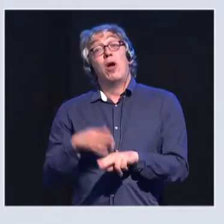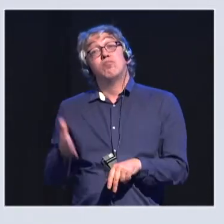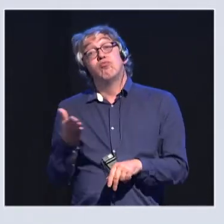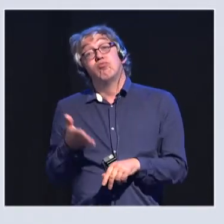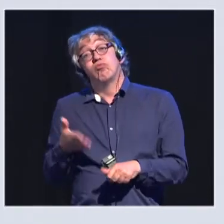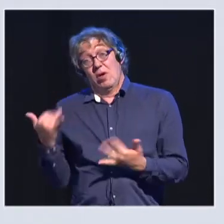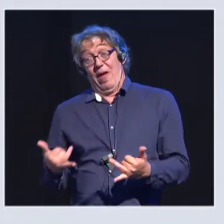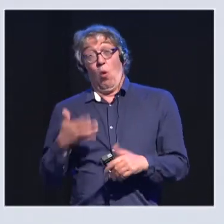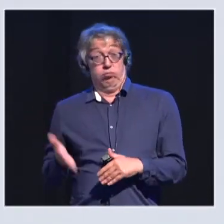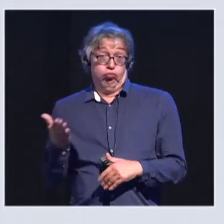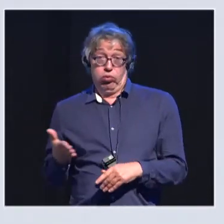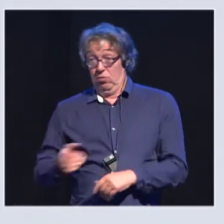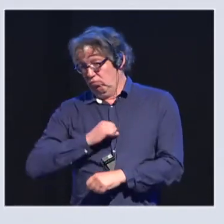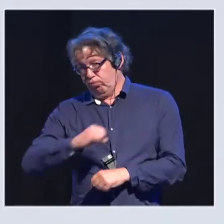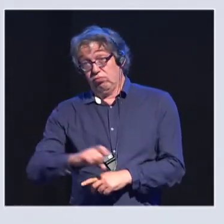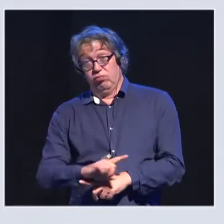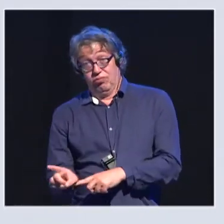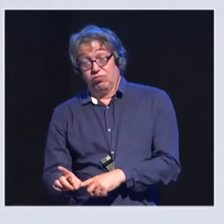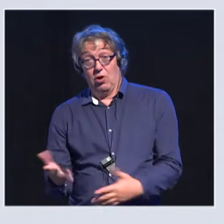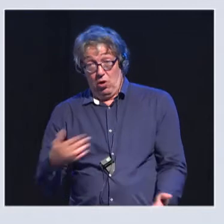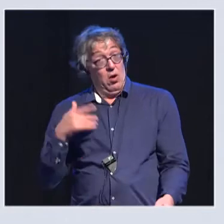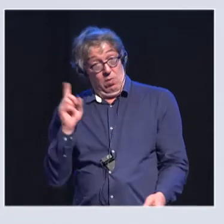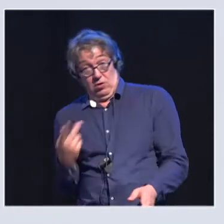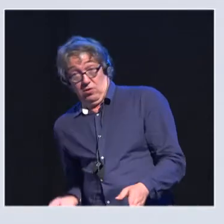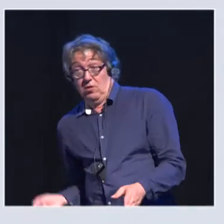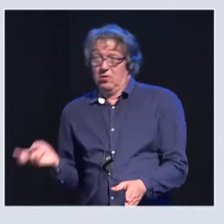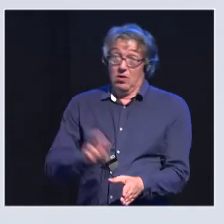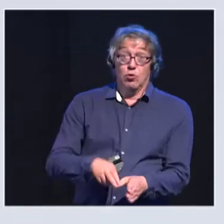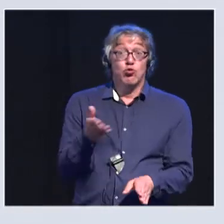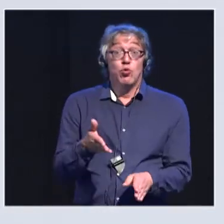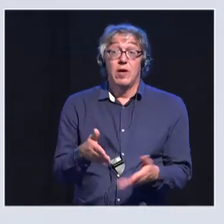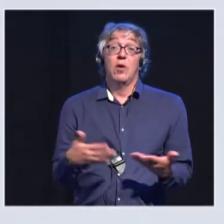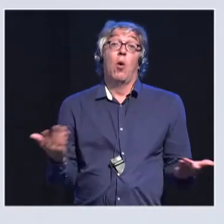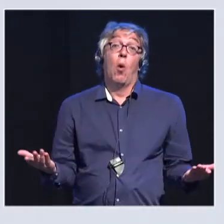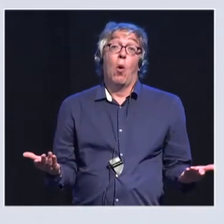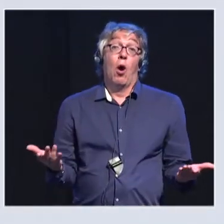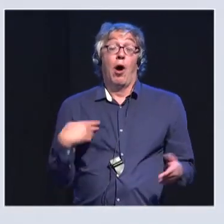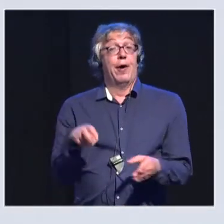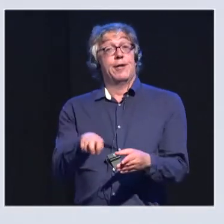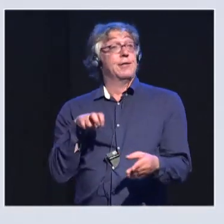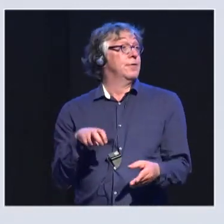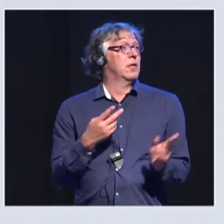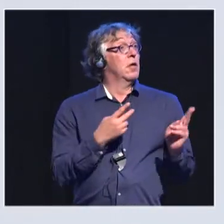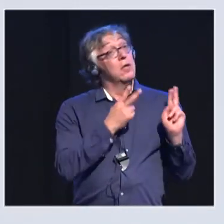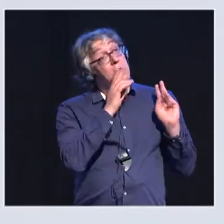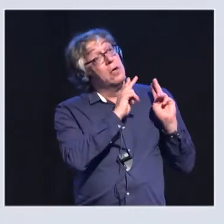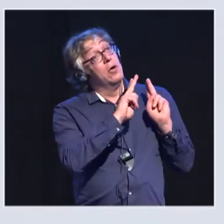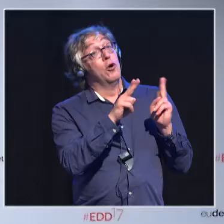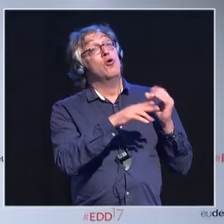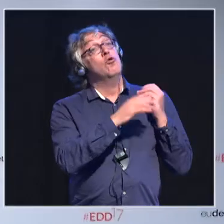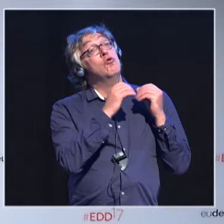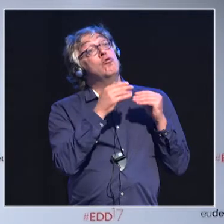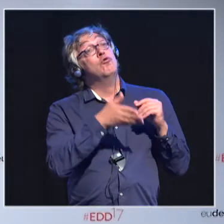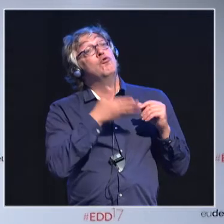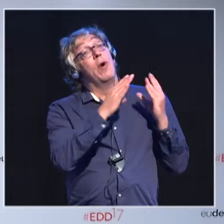up to us to be on that train, or to just to stay and to wave to leaving